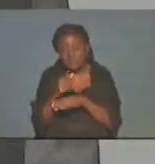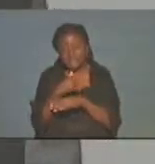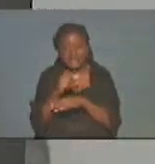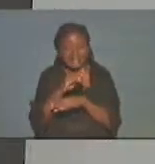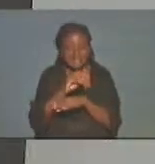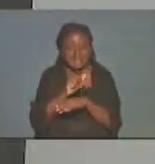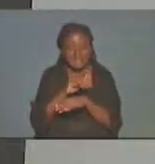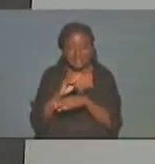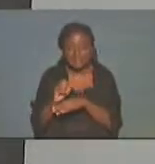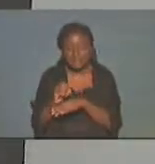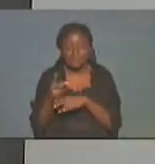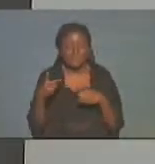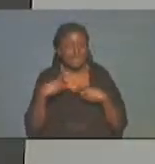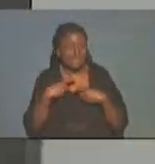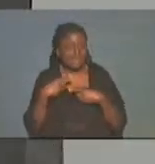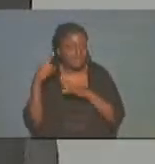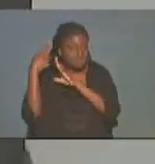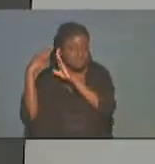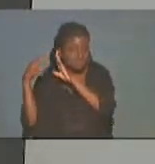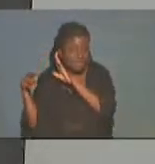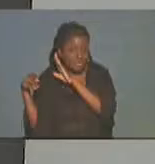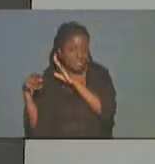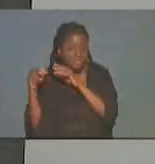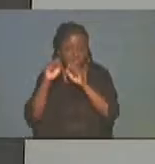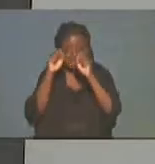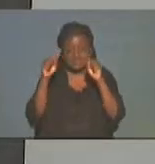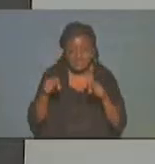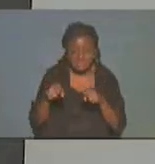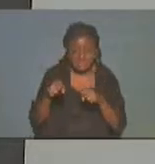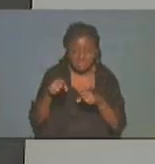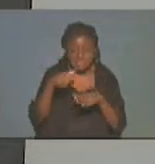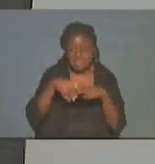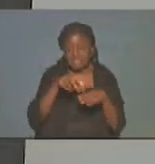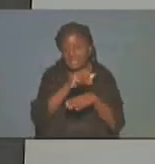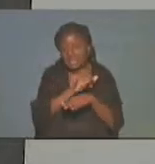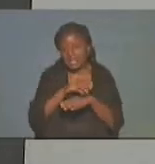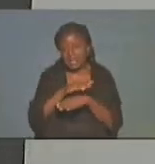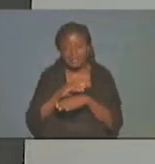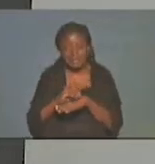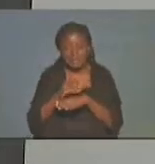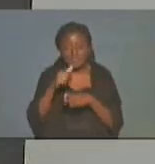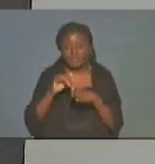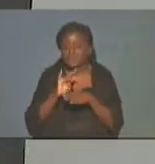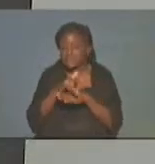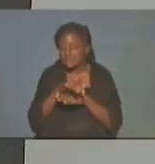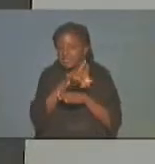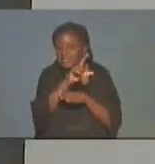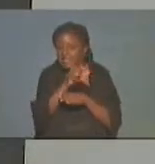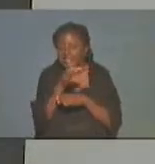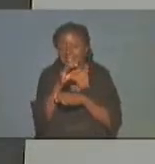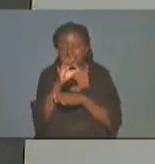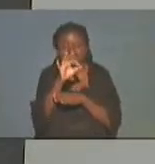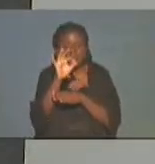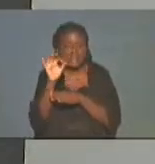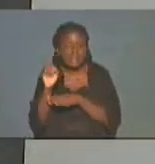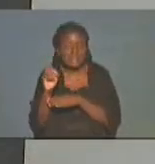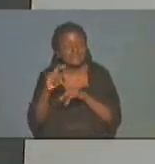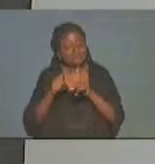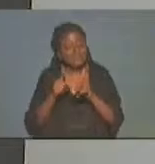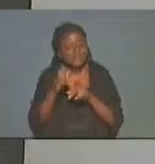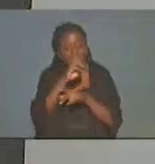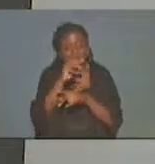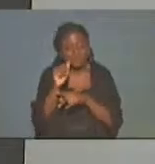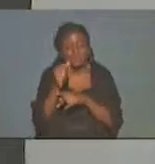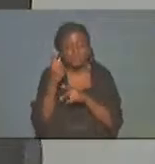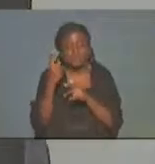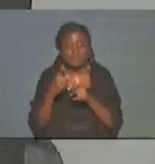a radio station in Abaco back in the early 1990s, but Exuma is going to be the first one. As a matter of fact, we plan to do our testing at